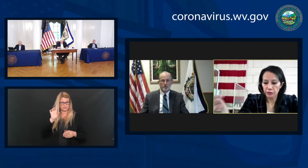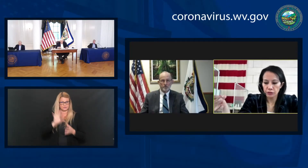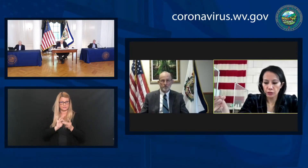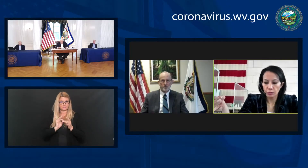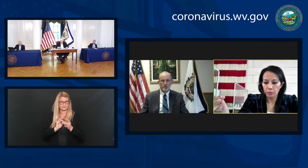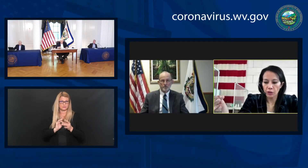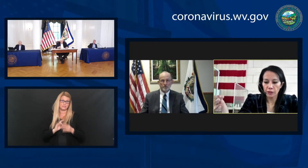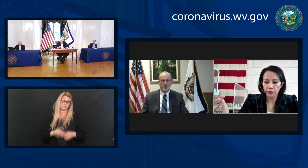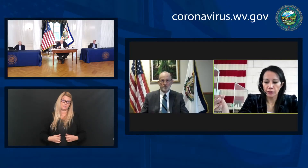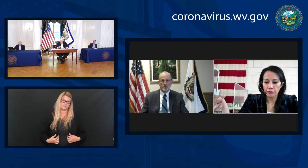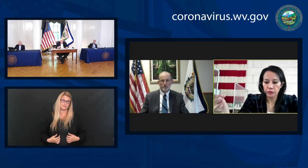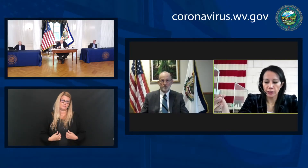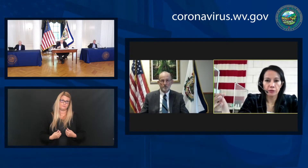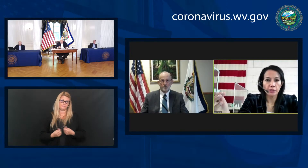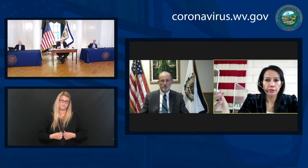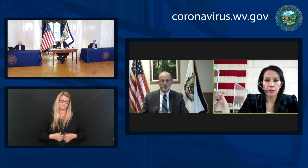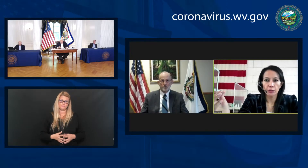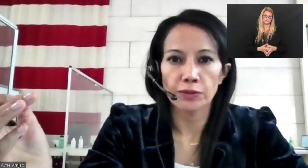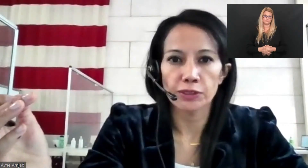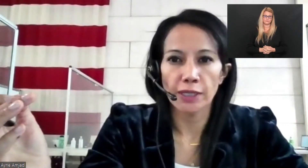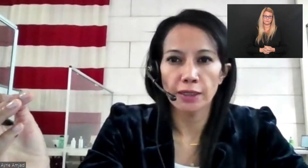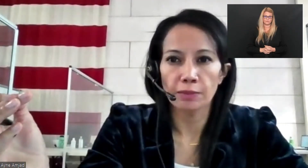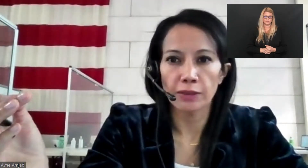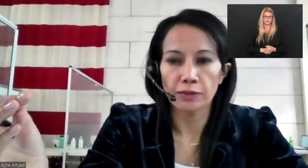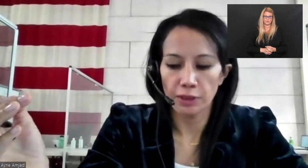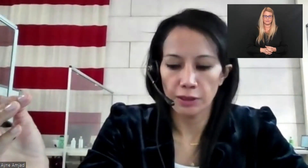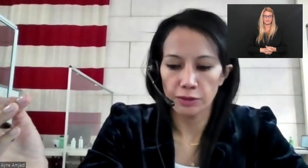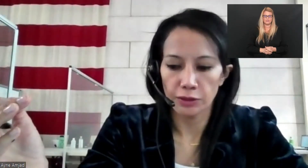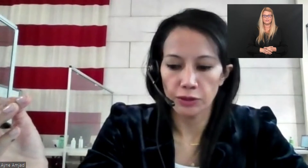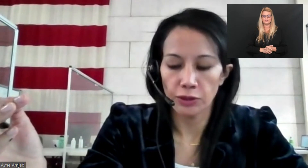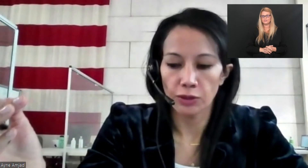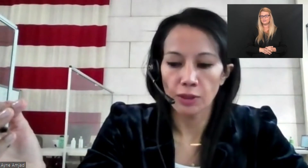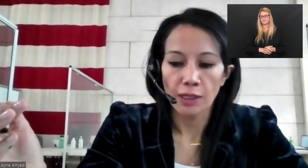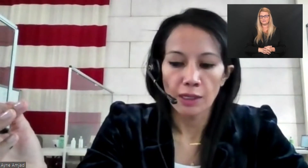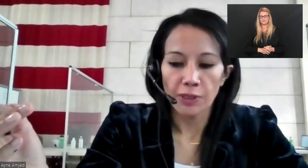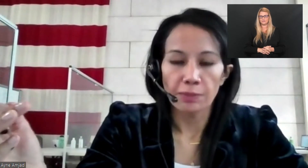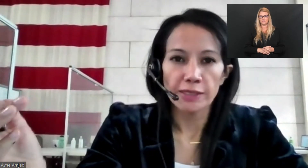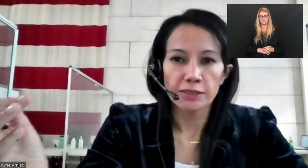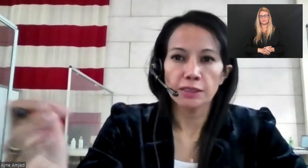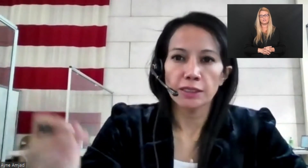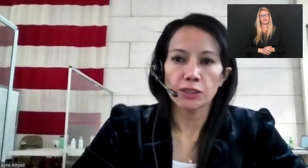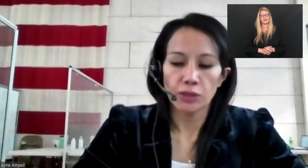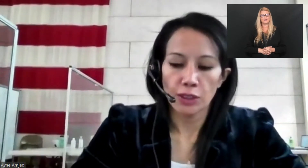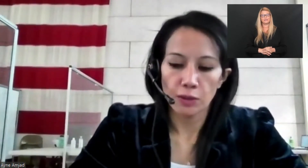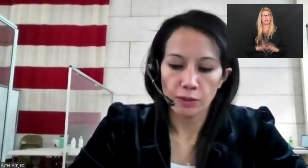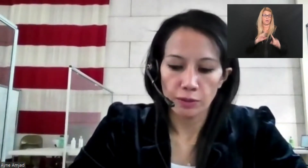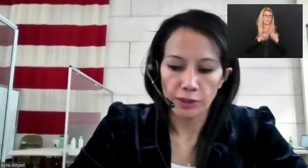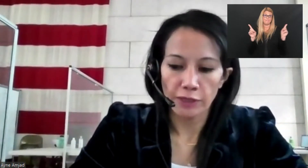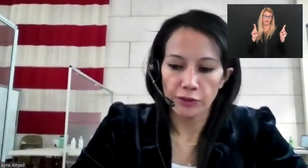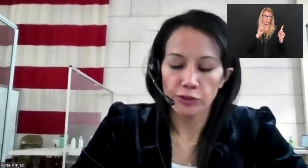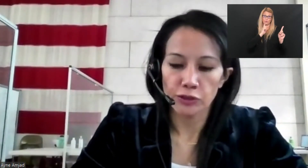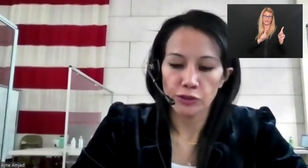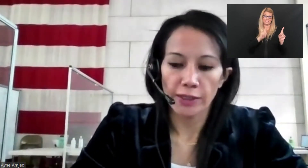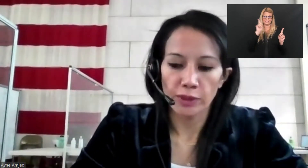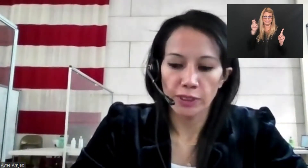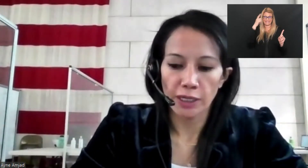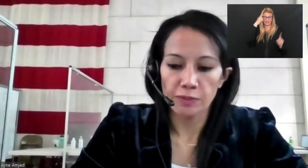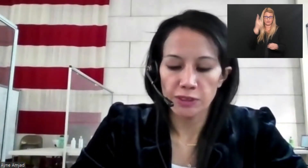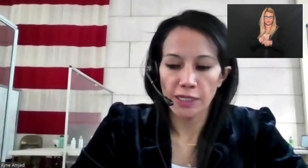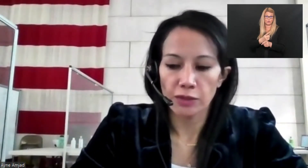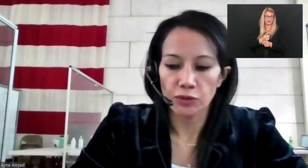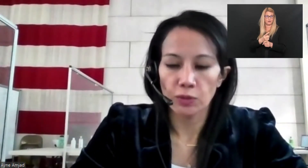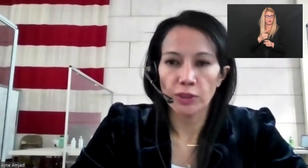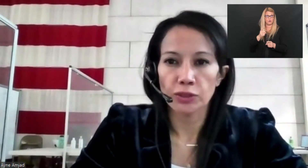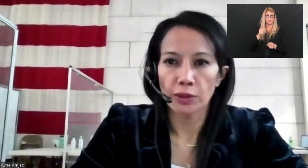Yes, Governor. So, Mark, I was trying to write down what you were saying about the girl, but basically, the governor is right. When it